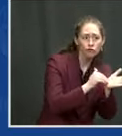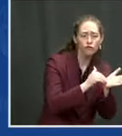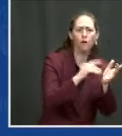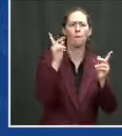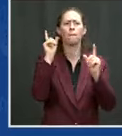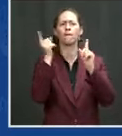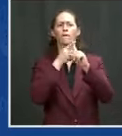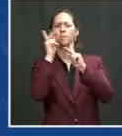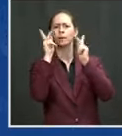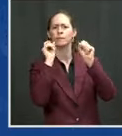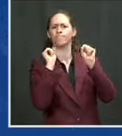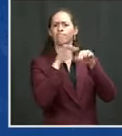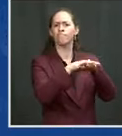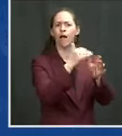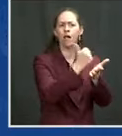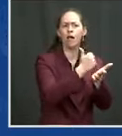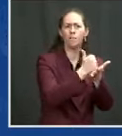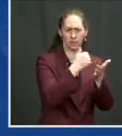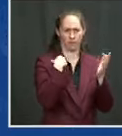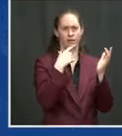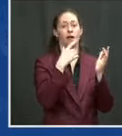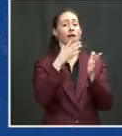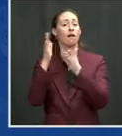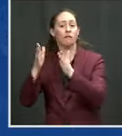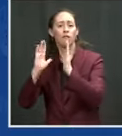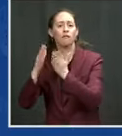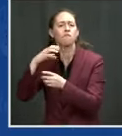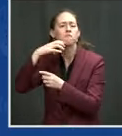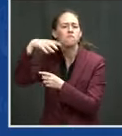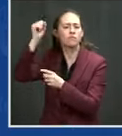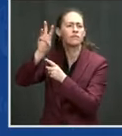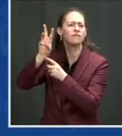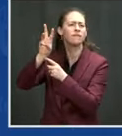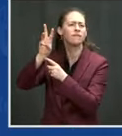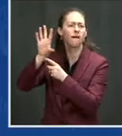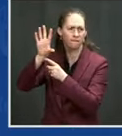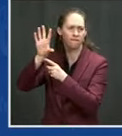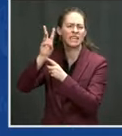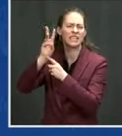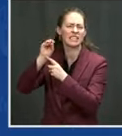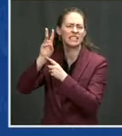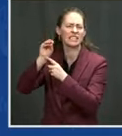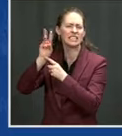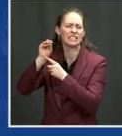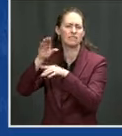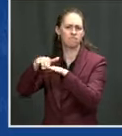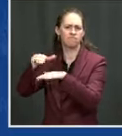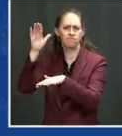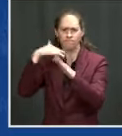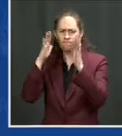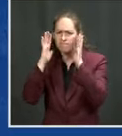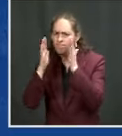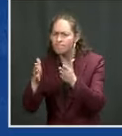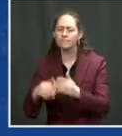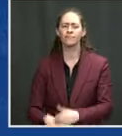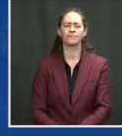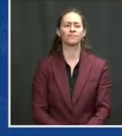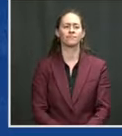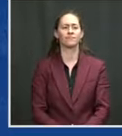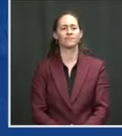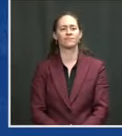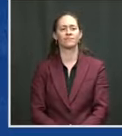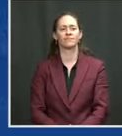people over the age of 60. As the supply increased, thank you very much, and as we expanded eligibility